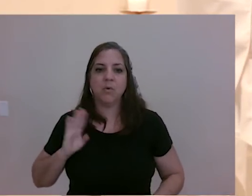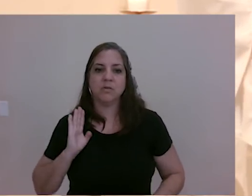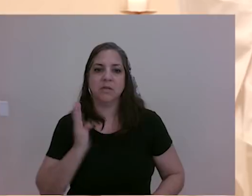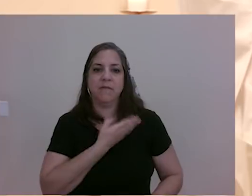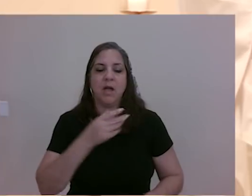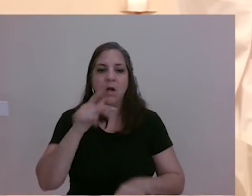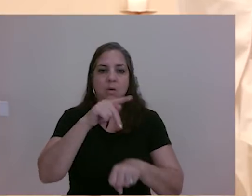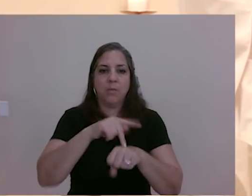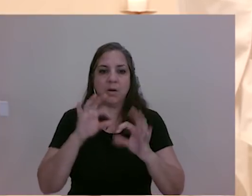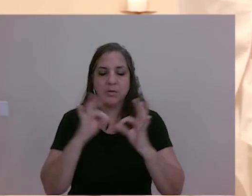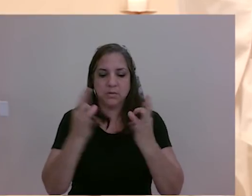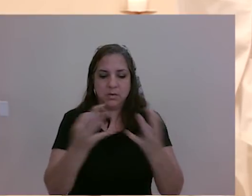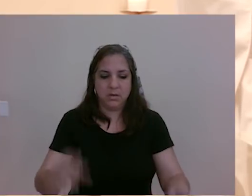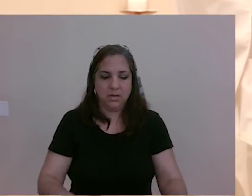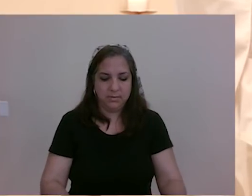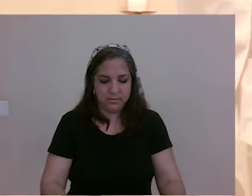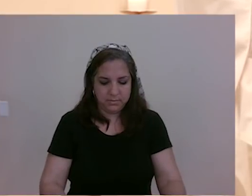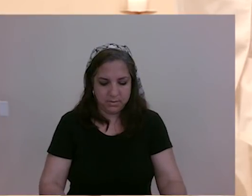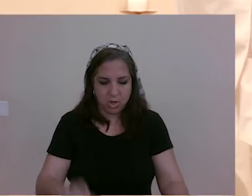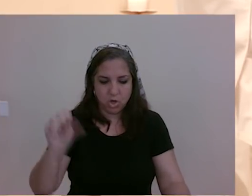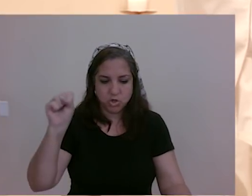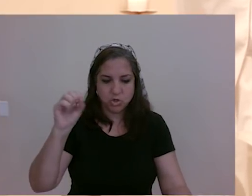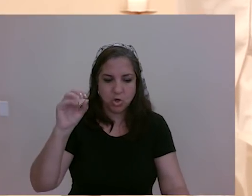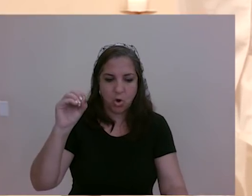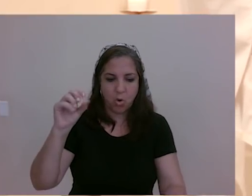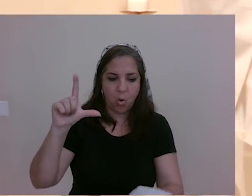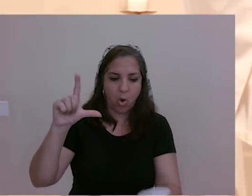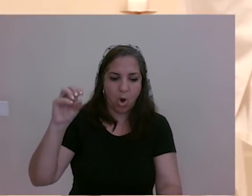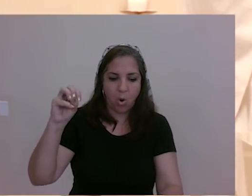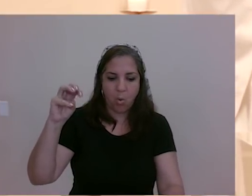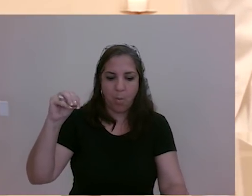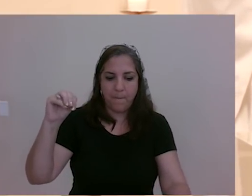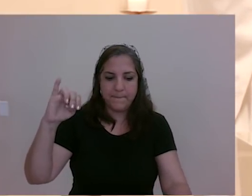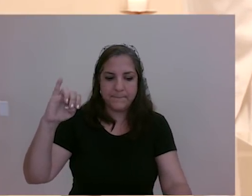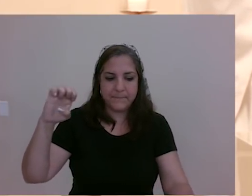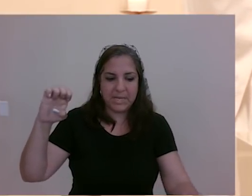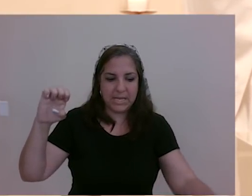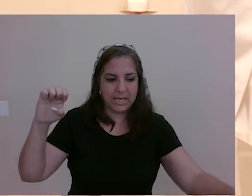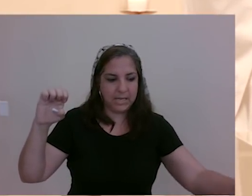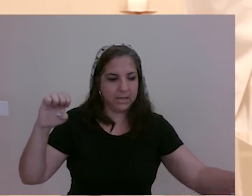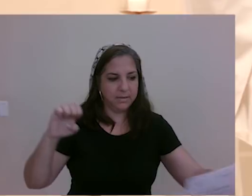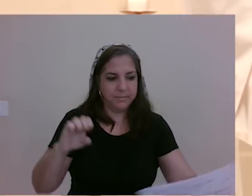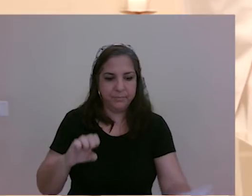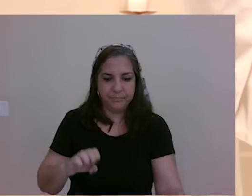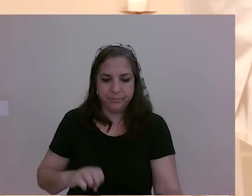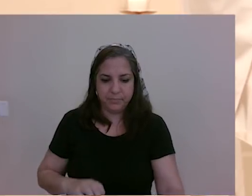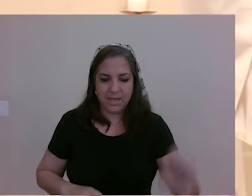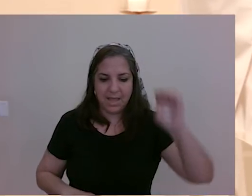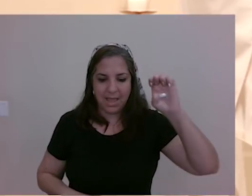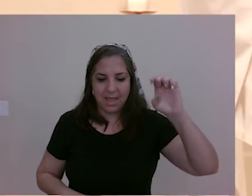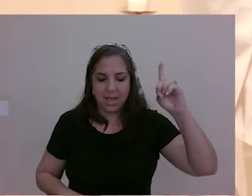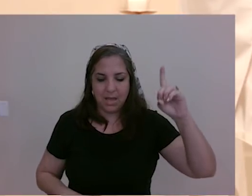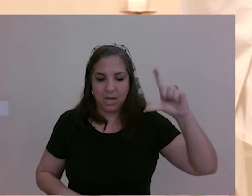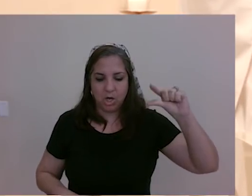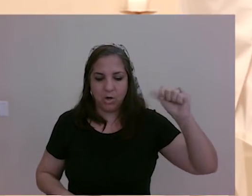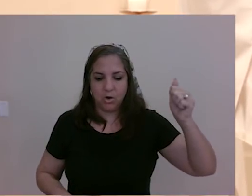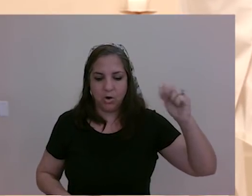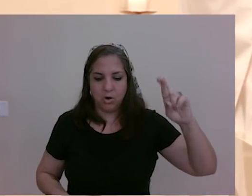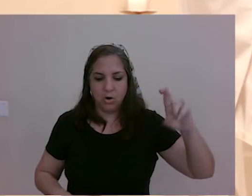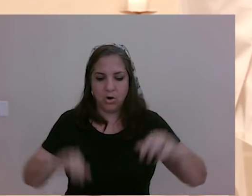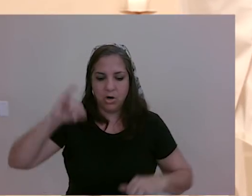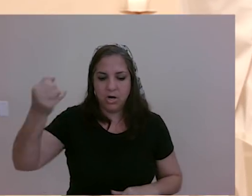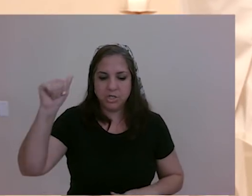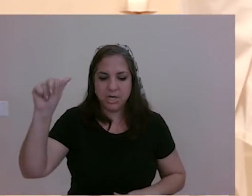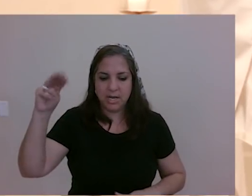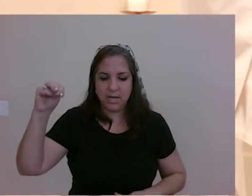Salome and Edgar Cartwright, James Zurbuck, Derek Diesel, Paula